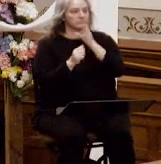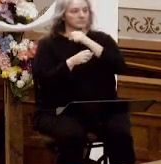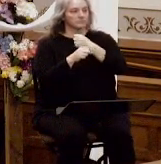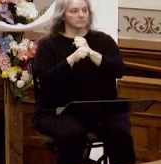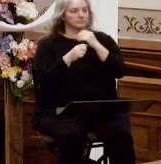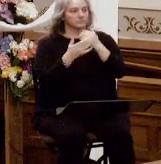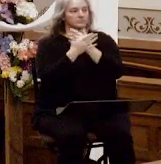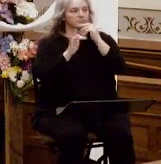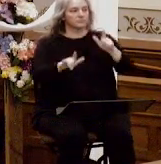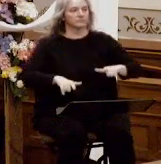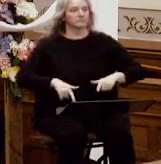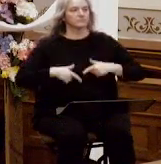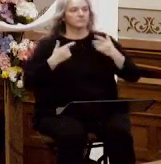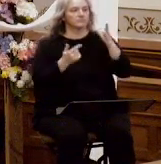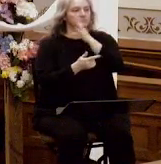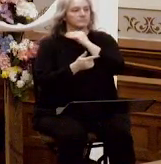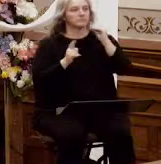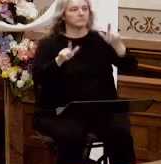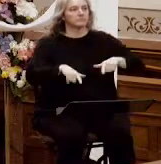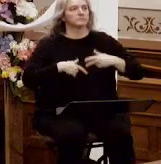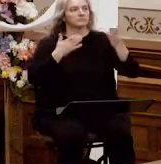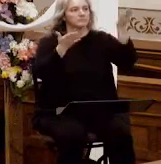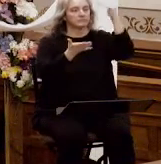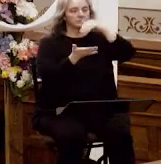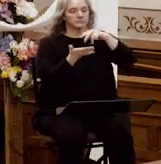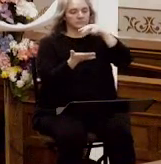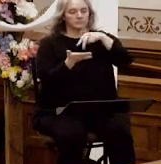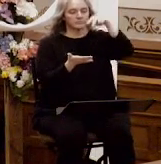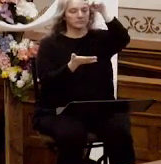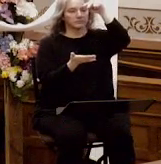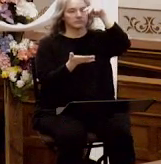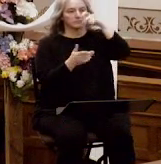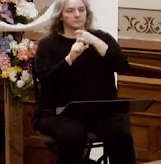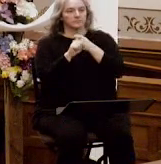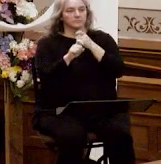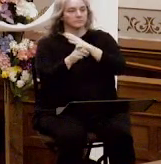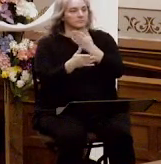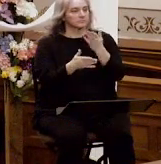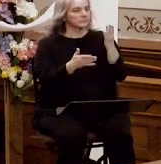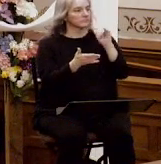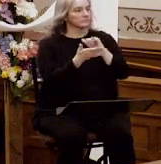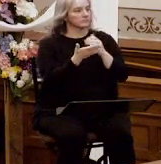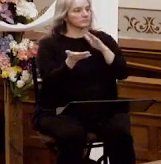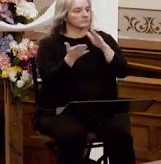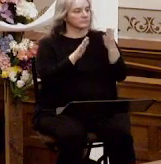and resurrection all the time out of things that have died in our lives.